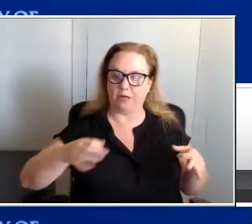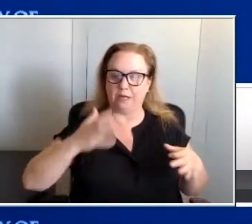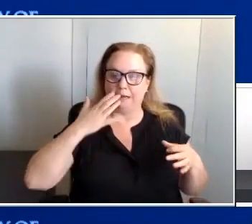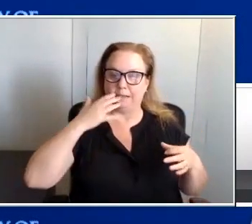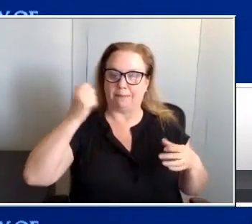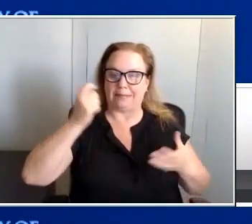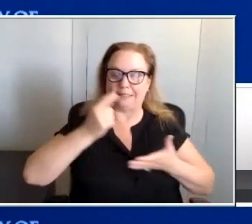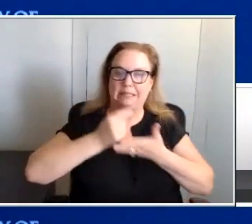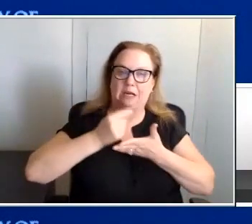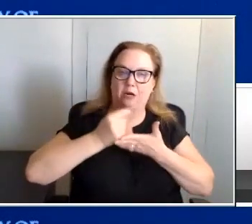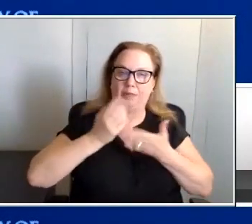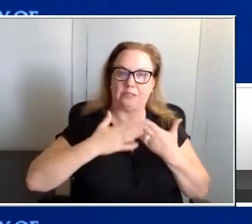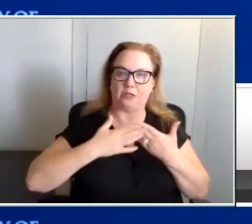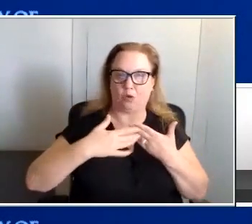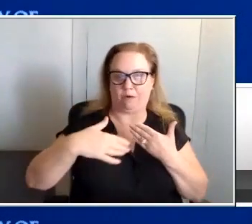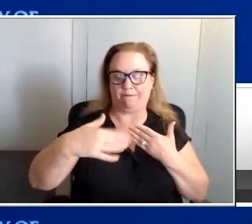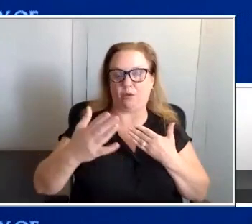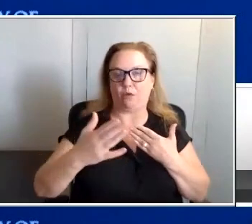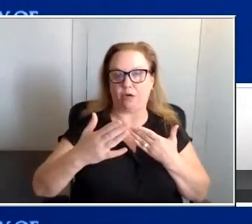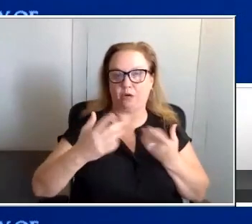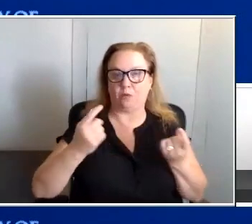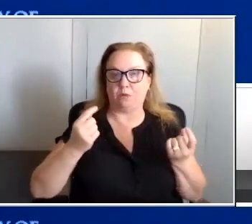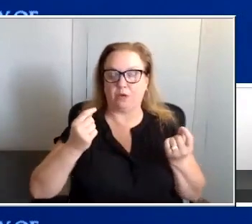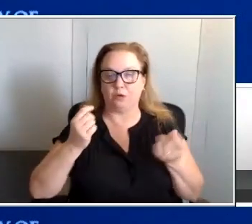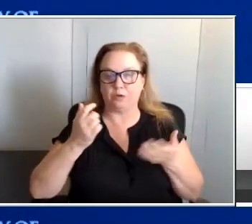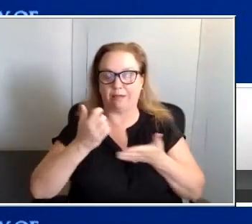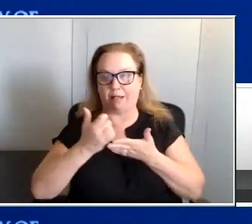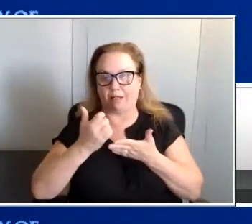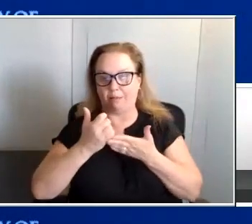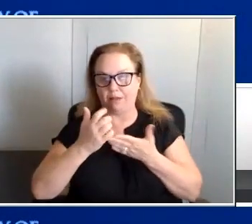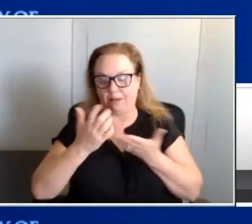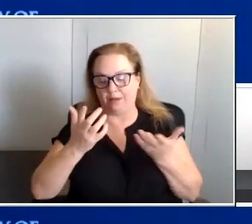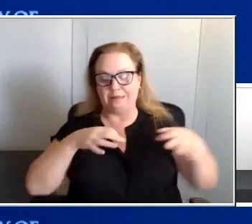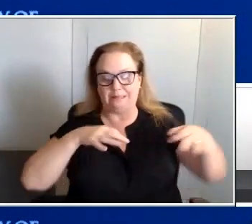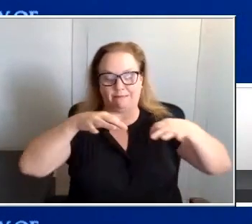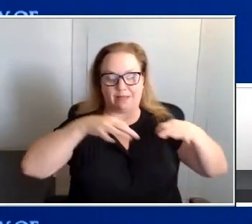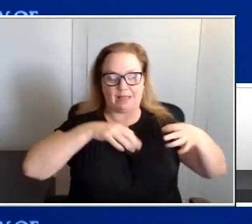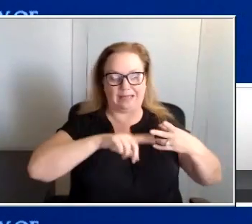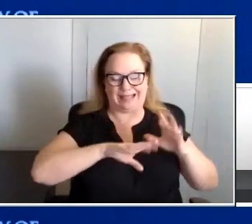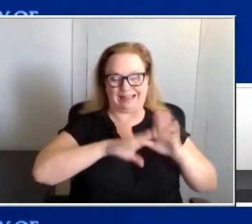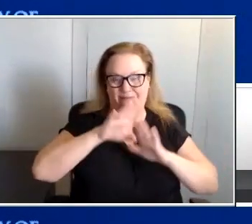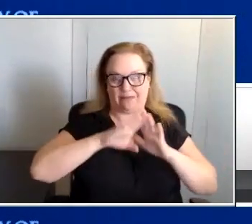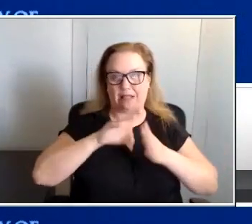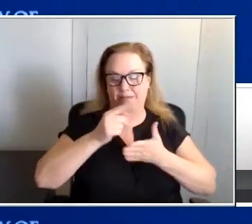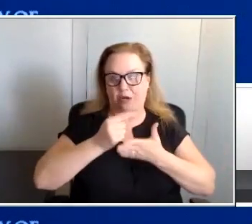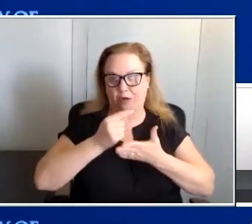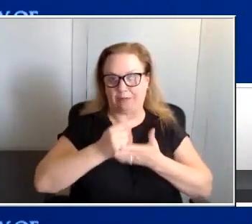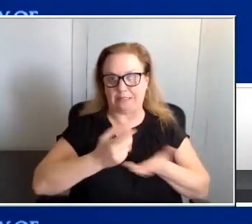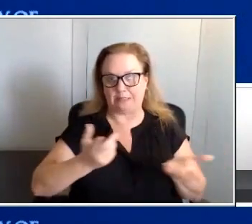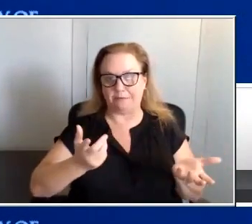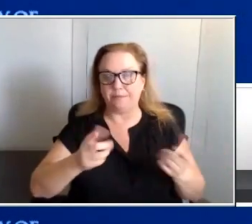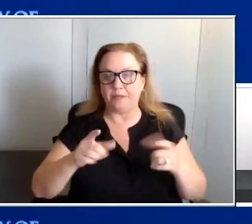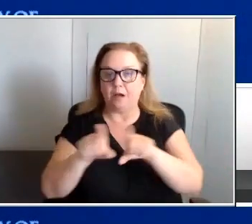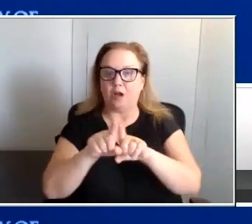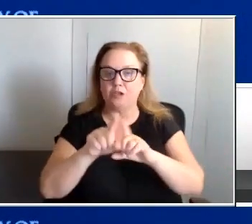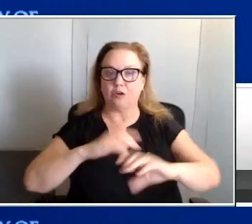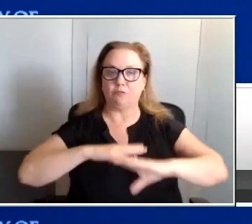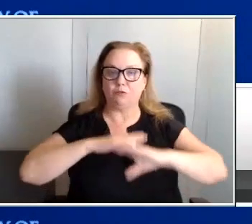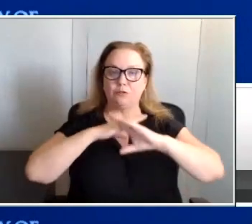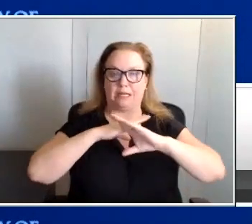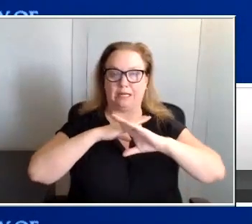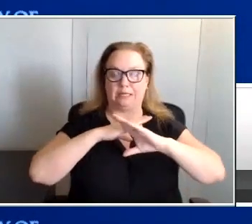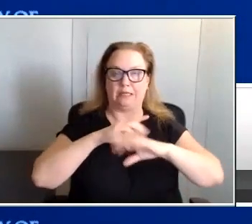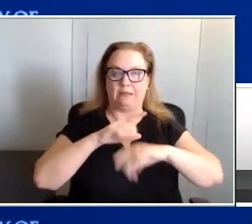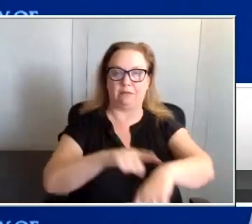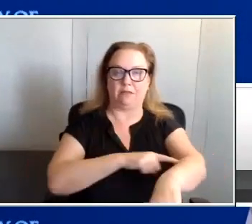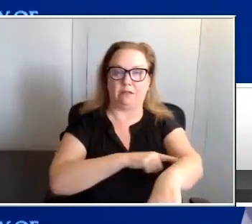moving forward and what can we do to help, number one, define, but also develop therapies. But then also as far as protecting against long COVID,